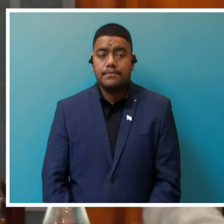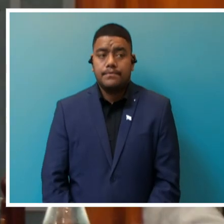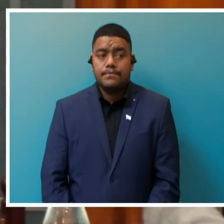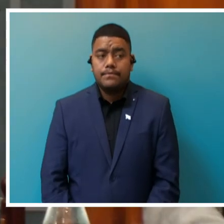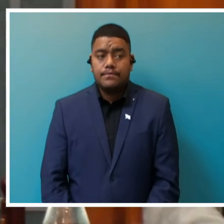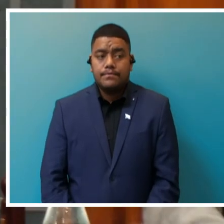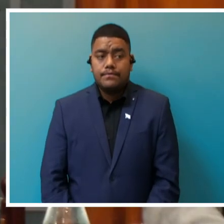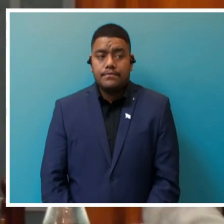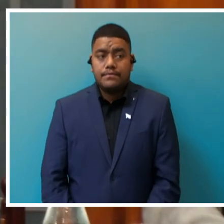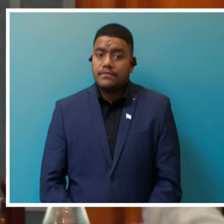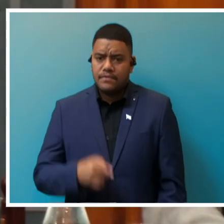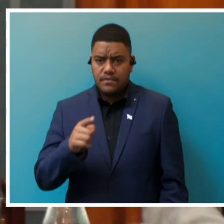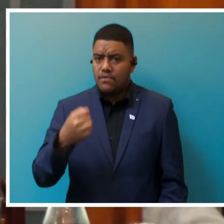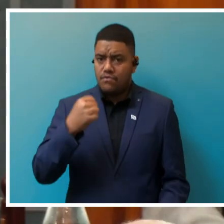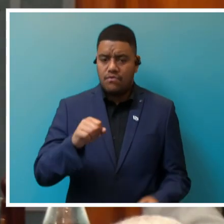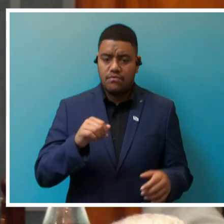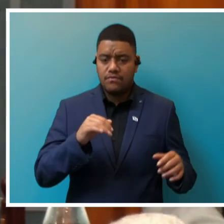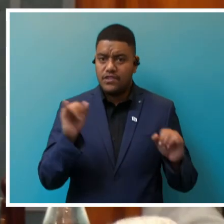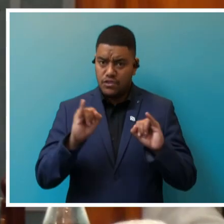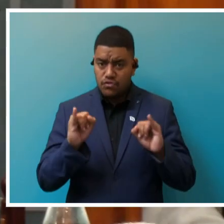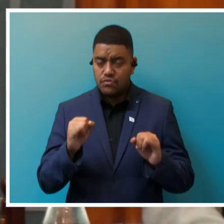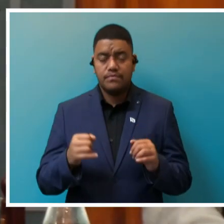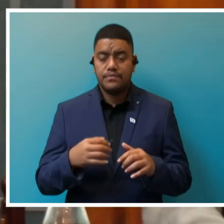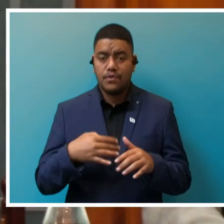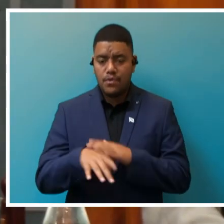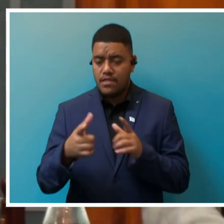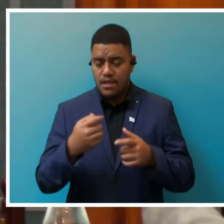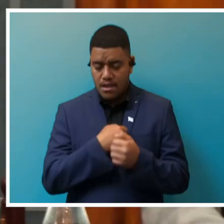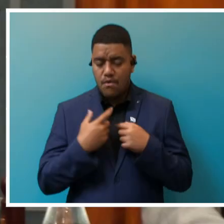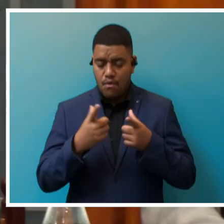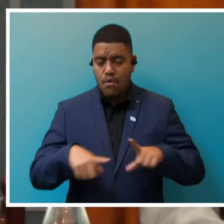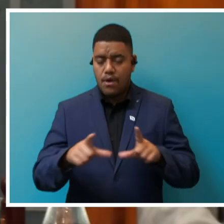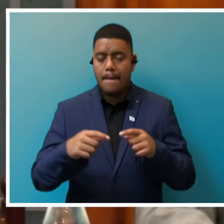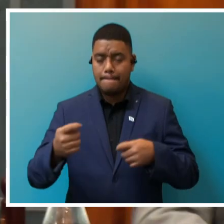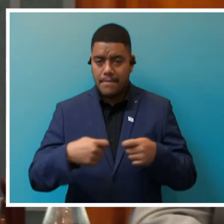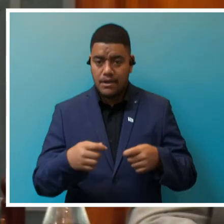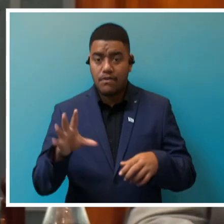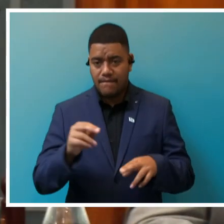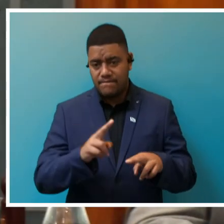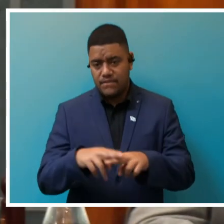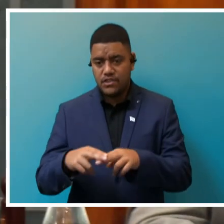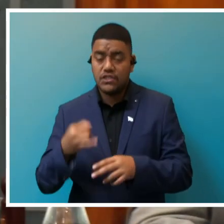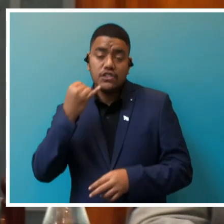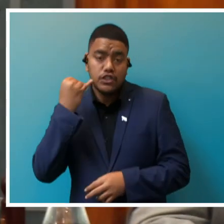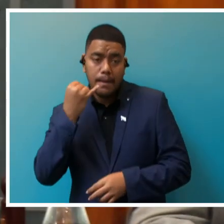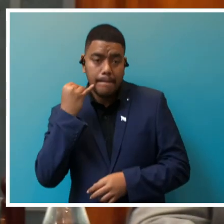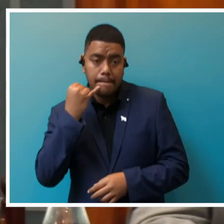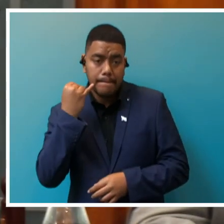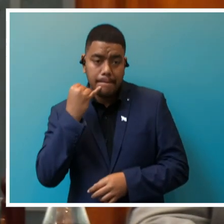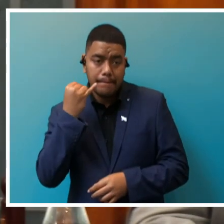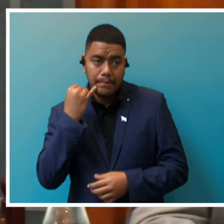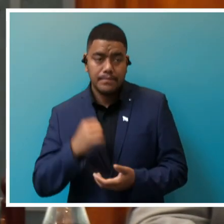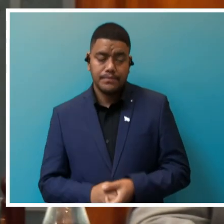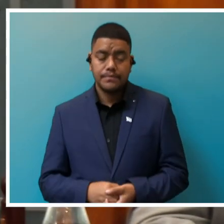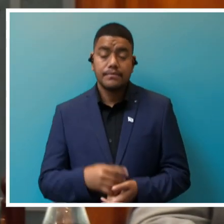There are no anticipated issues with the local marketing of Fiji sheep. The current farm gate